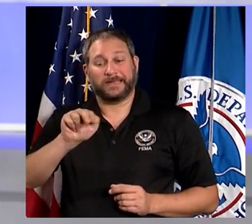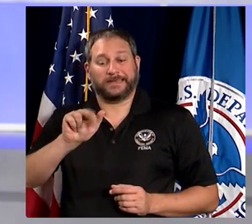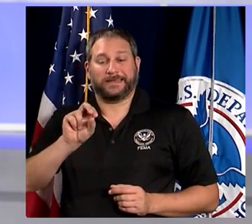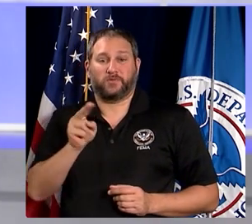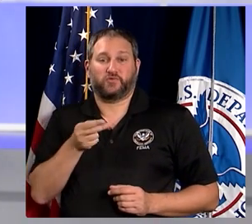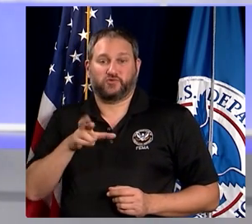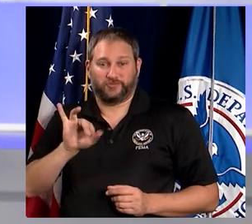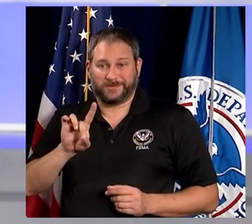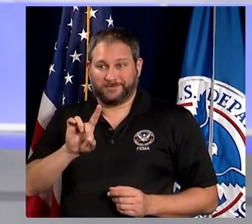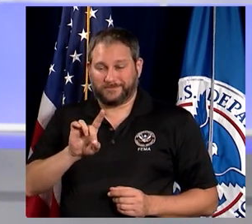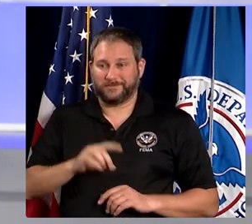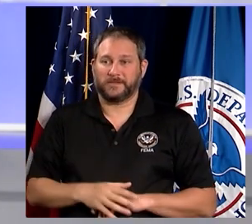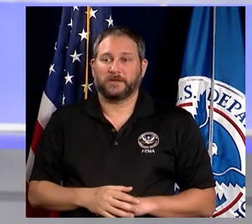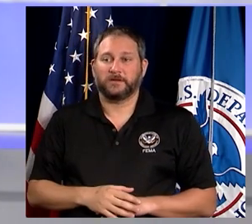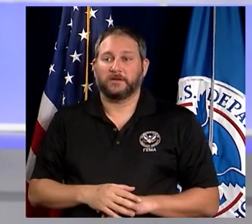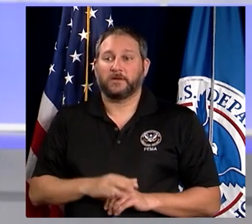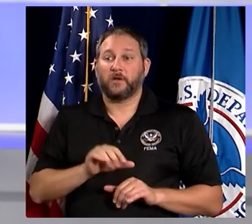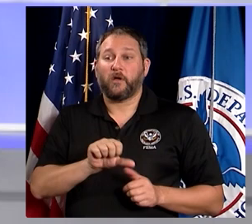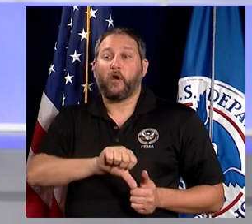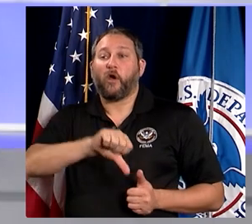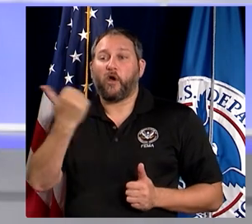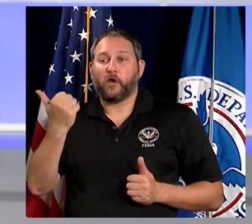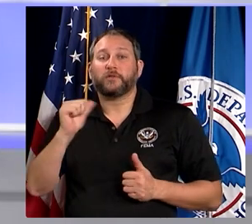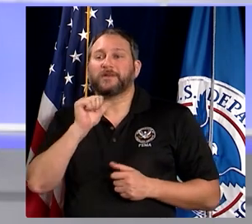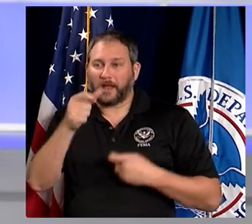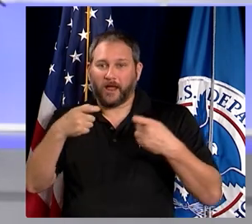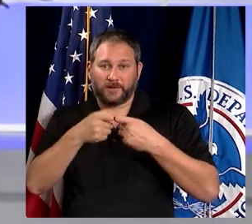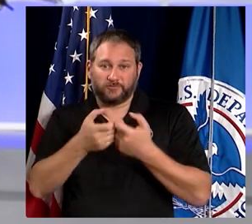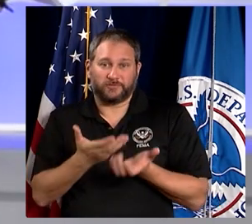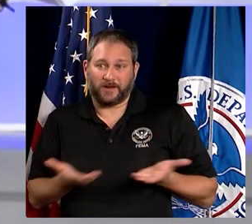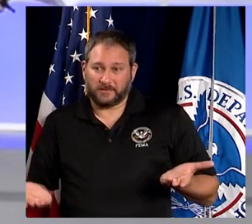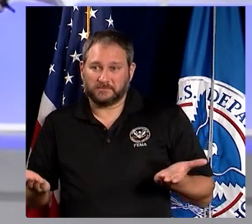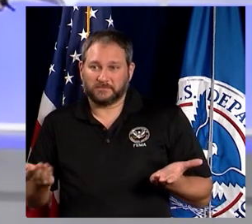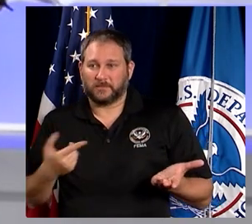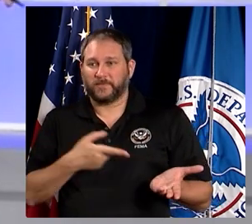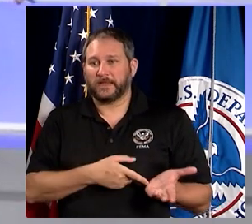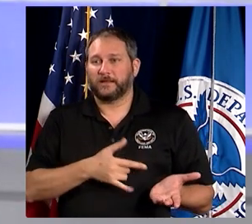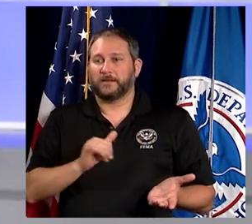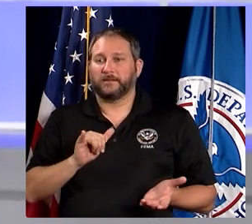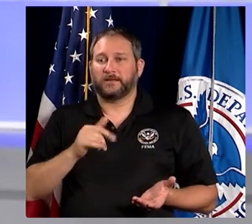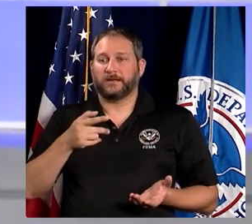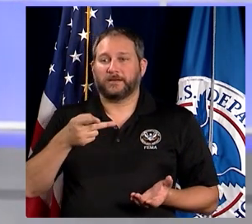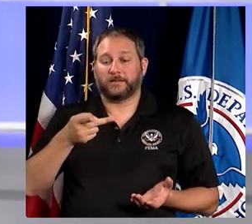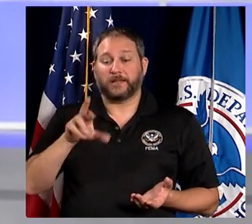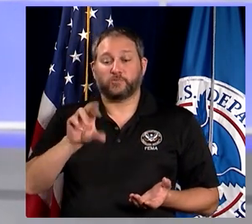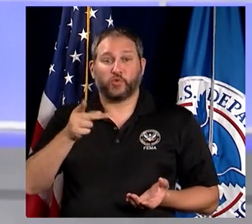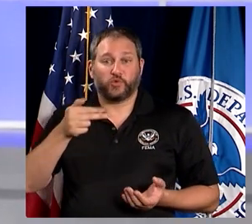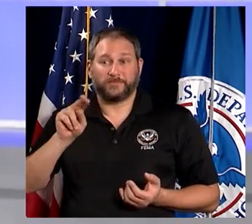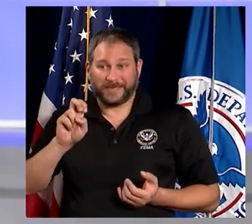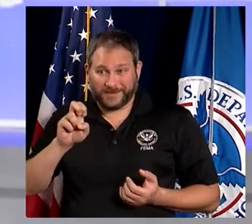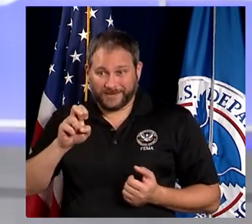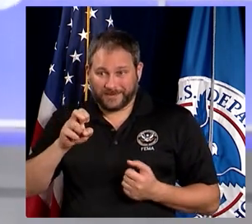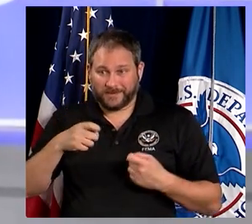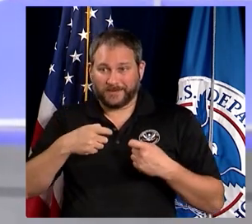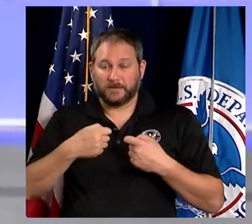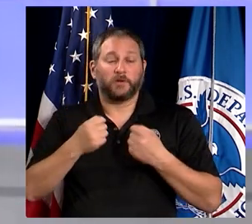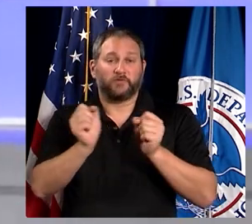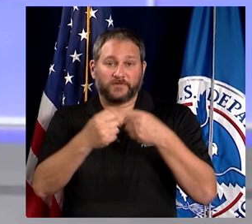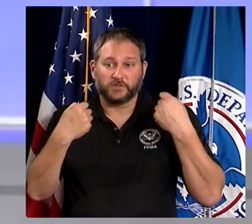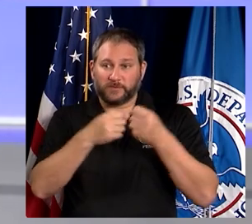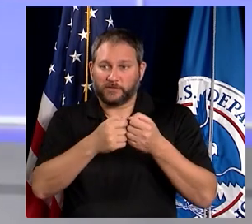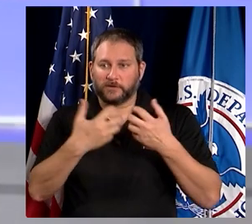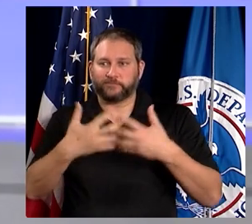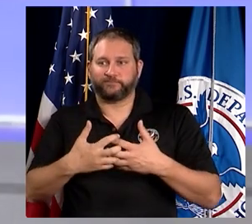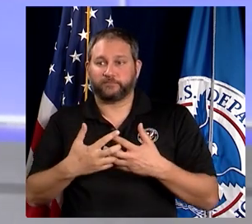other non-electrified resources that you could have there, like a propane-powered refrigerator, and then people would know they could bring their insulin there and have it